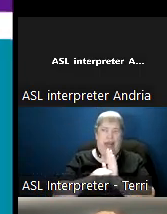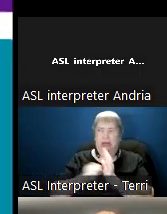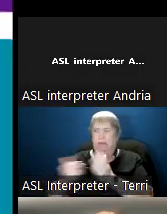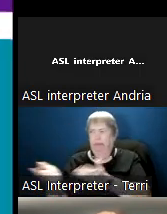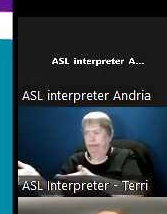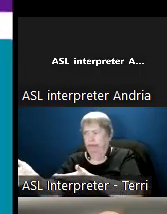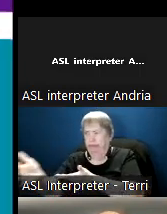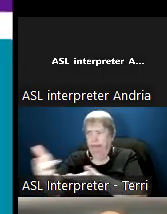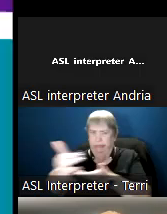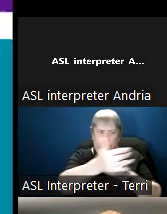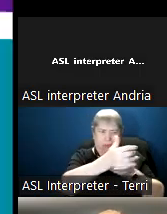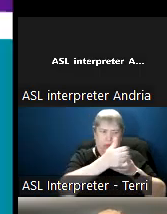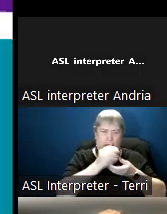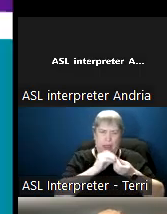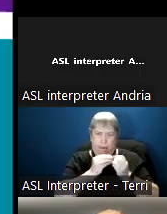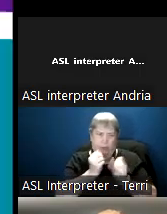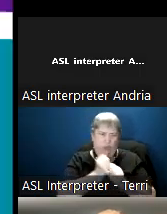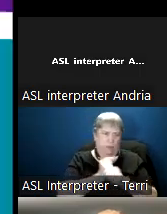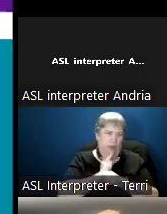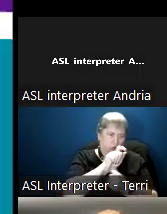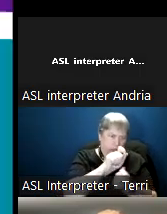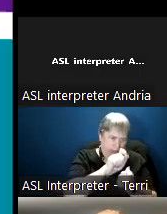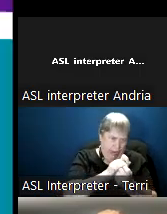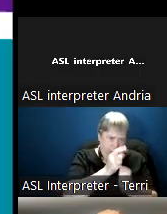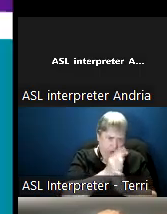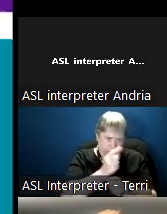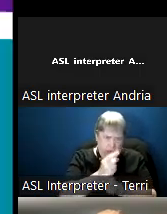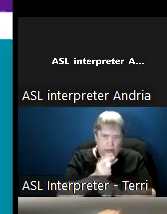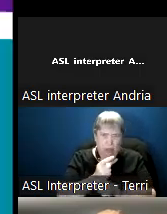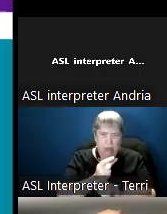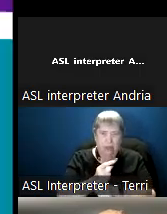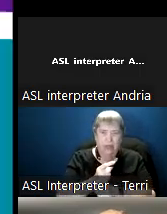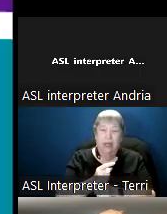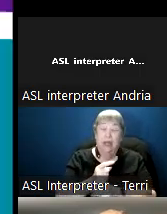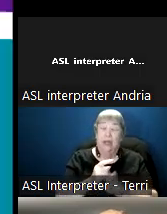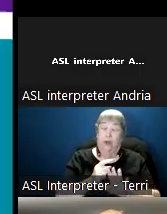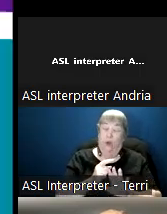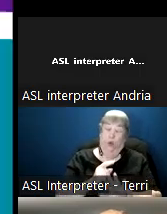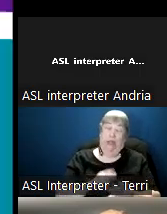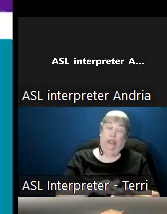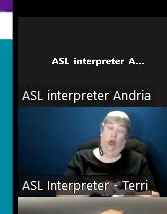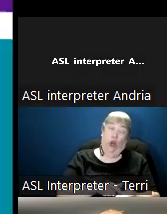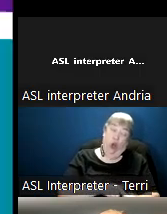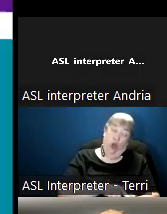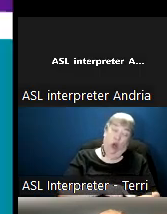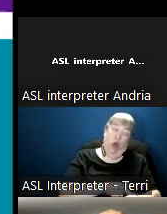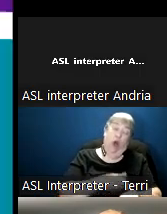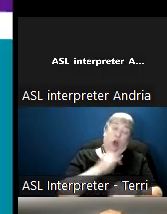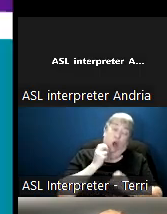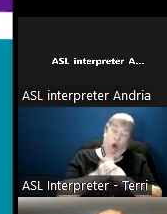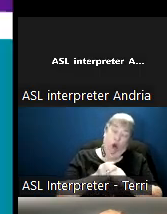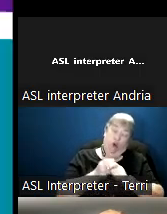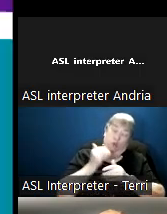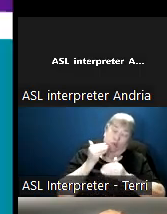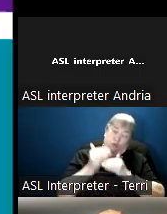the data from them. It is a painstaking process that requires